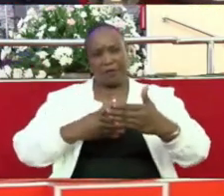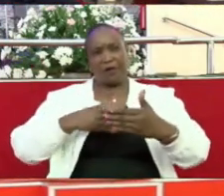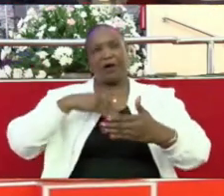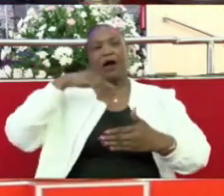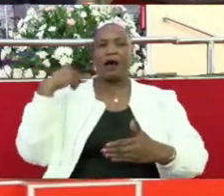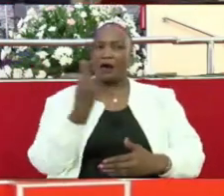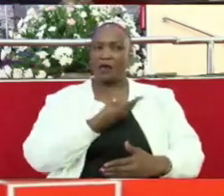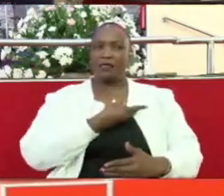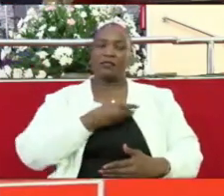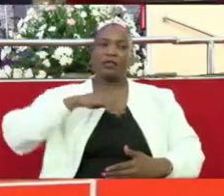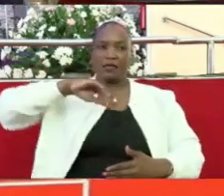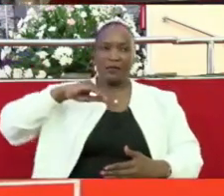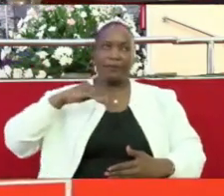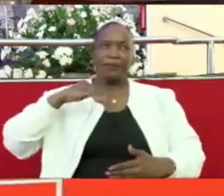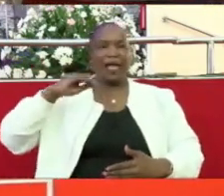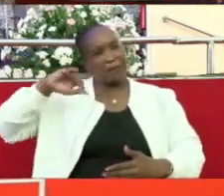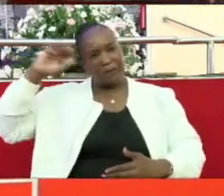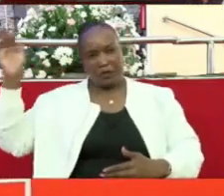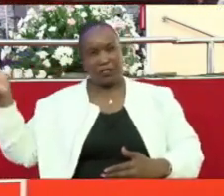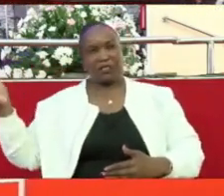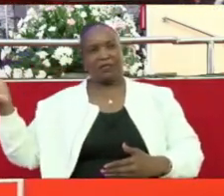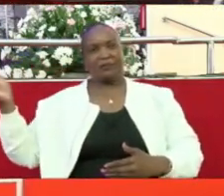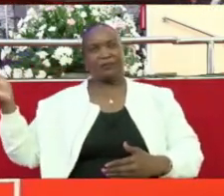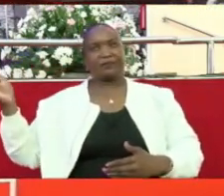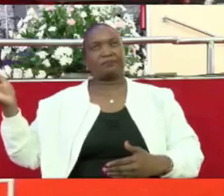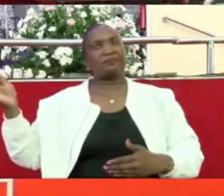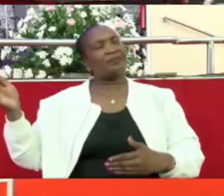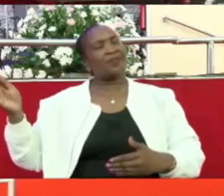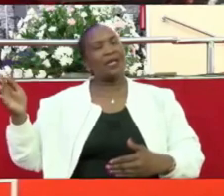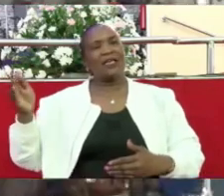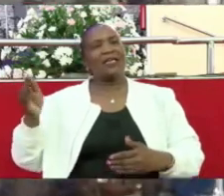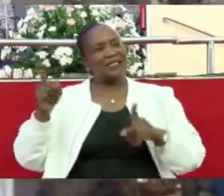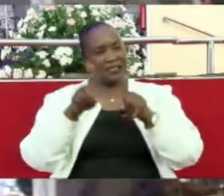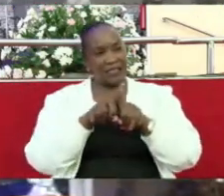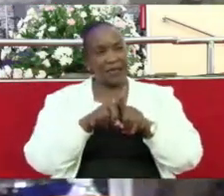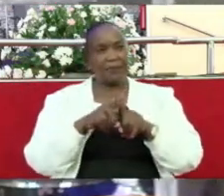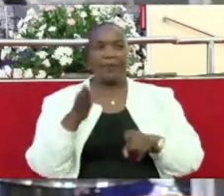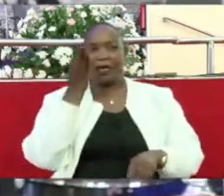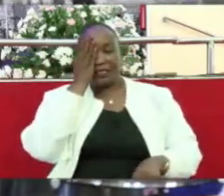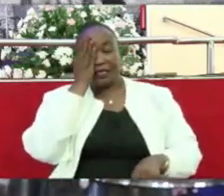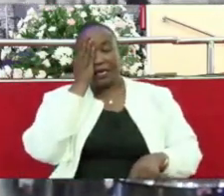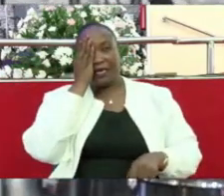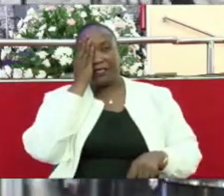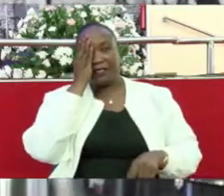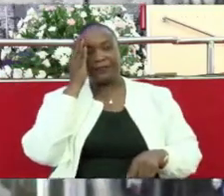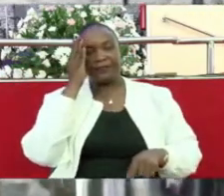Kama vile ilivyokuwa na wana wa Israeli. When they were needed to cross over to the land that the Lord was giving them. Wakati walitaka kuvuka kwenye